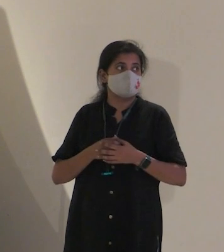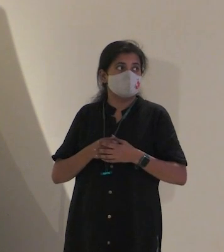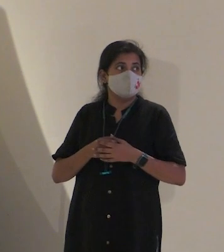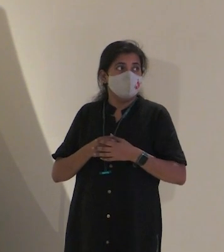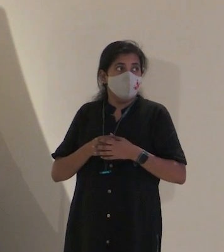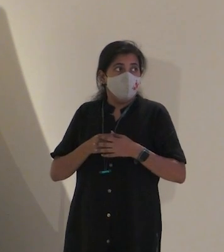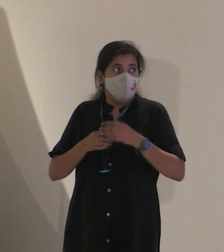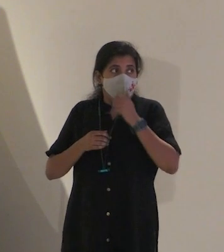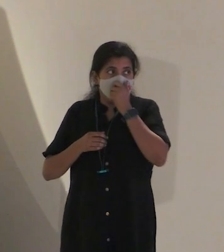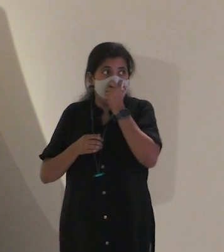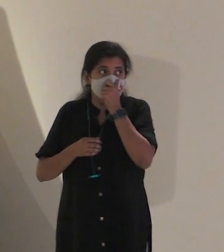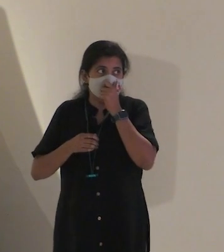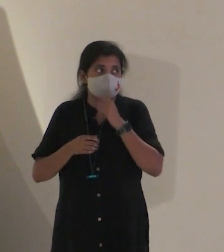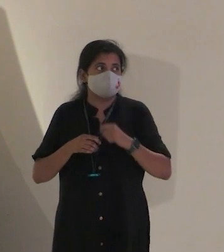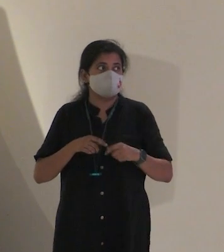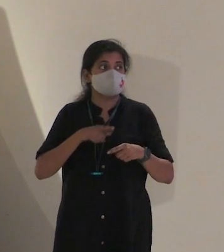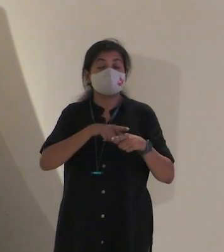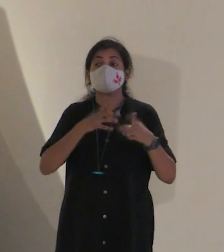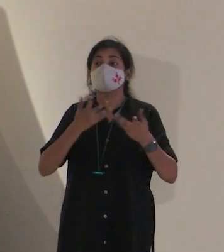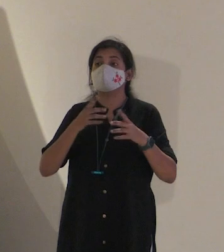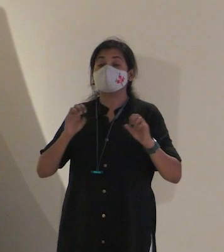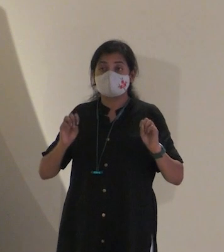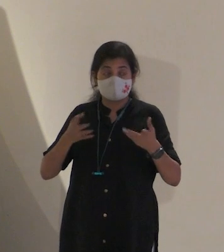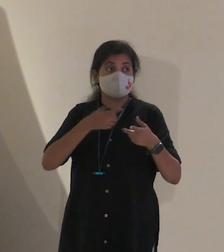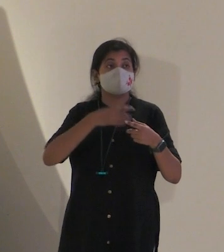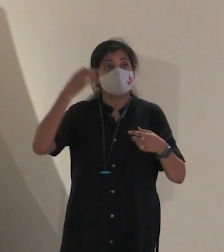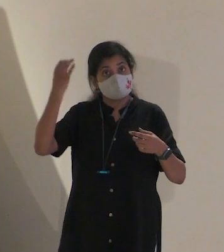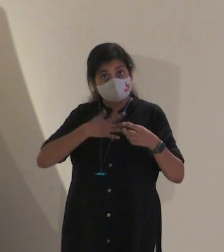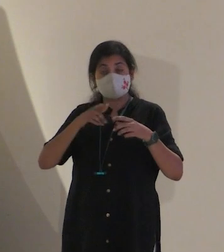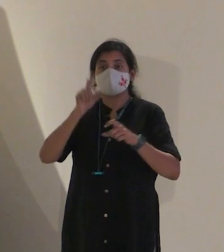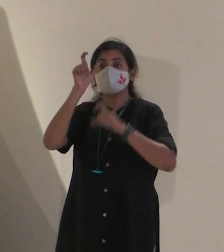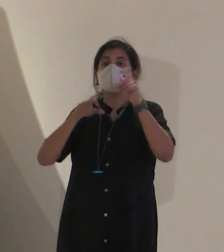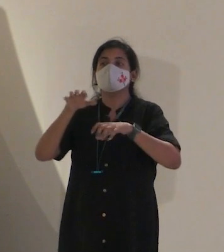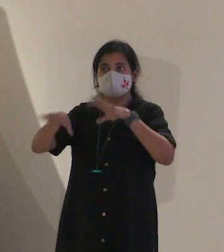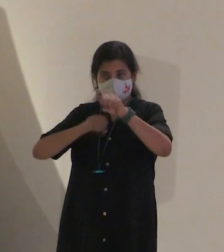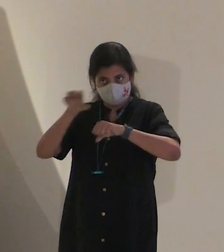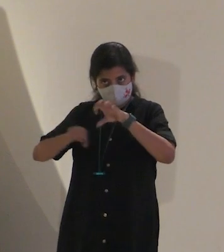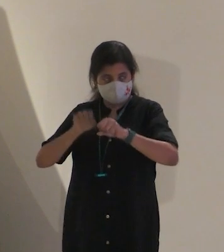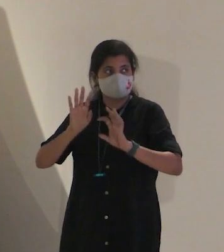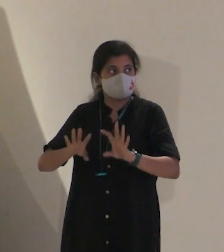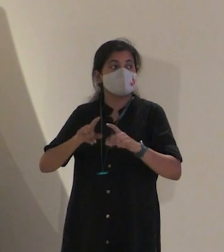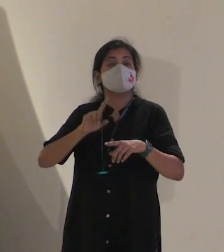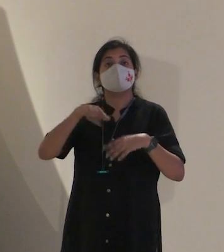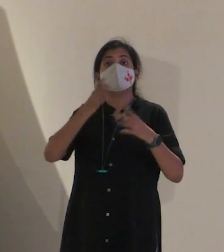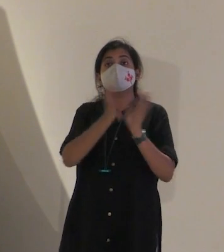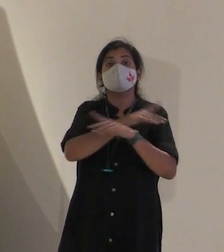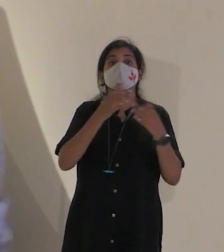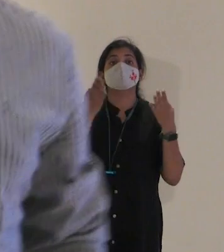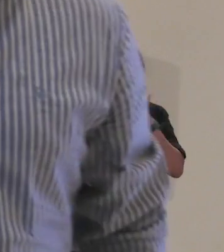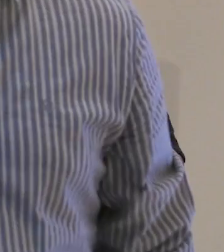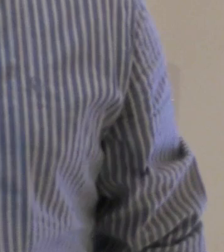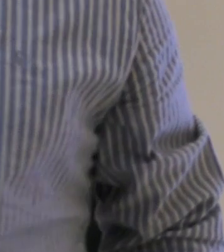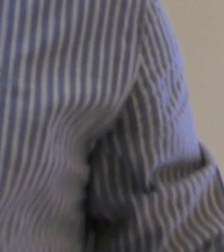We did a lot more during that time. We hired new staff because that was the time the museum was closed. Young staff,